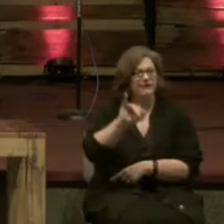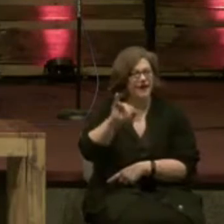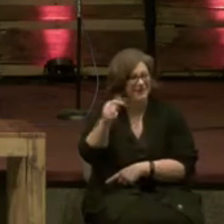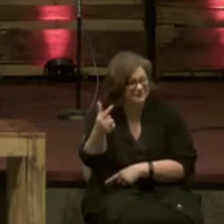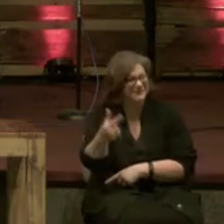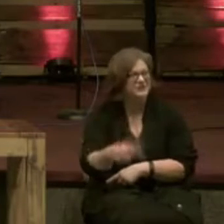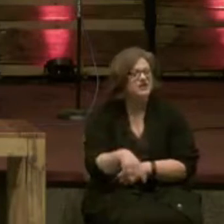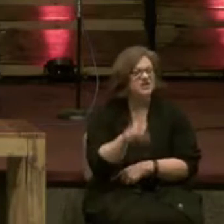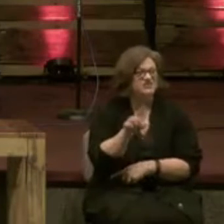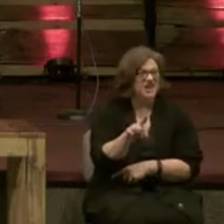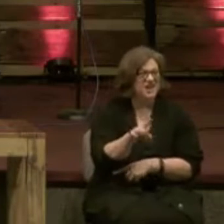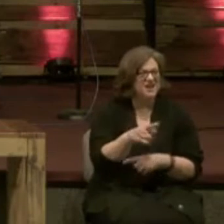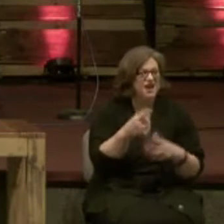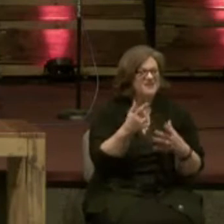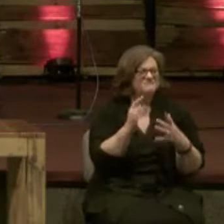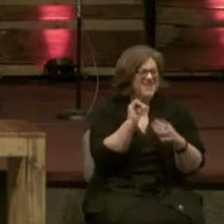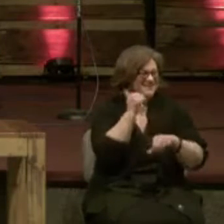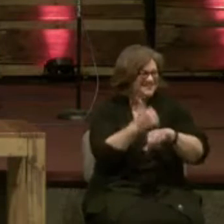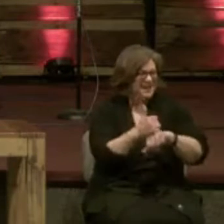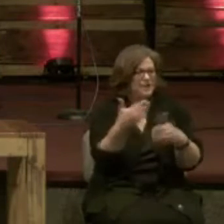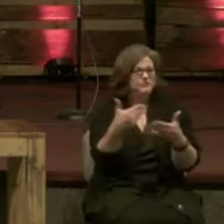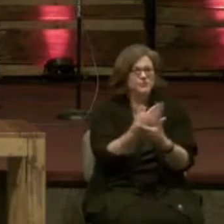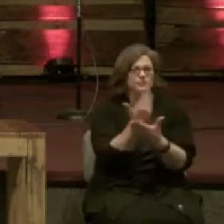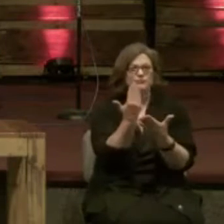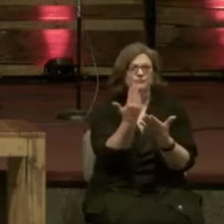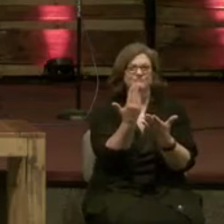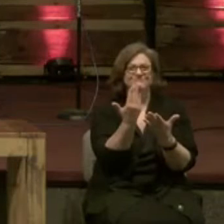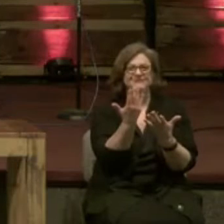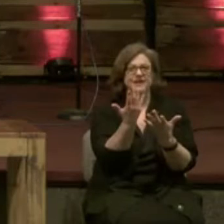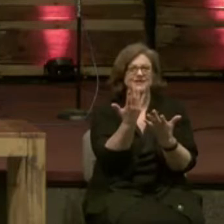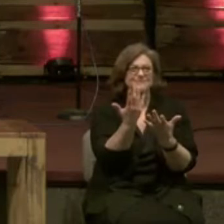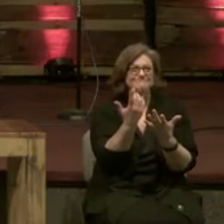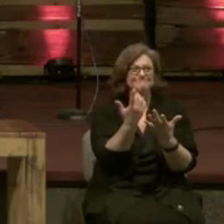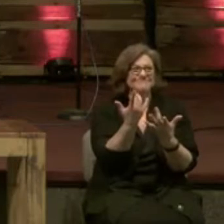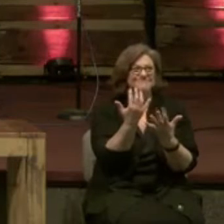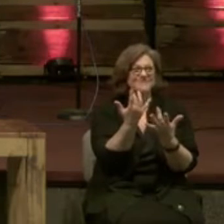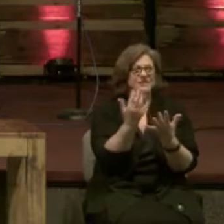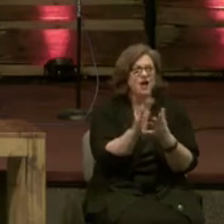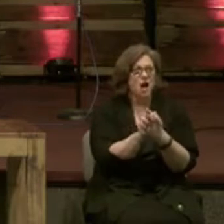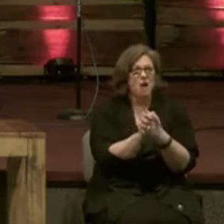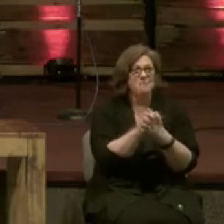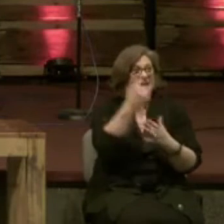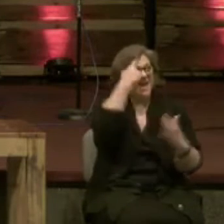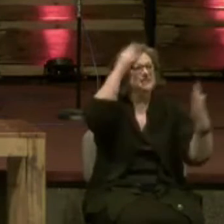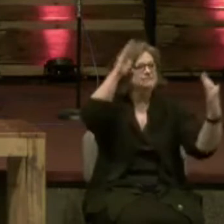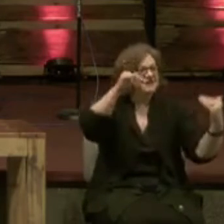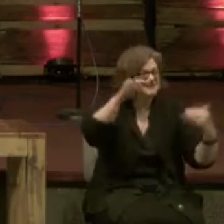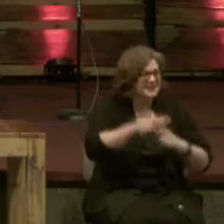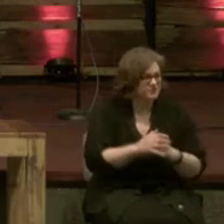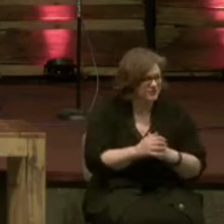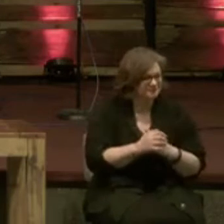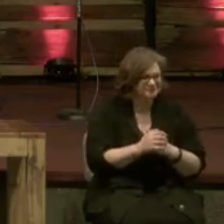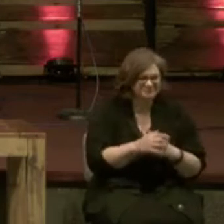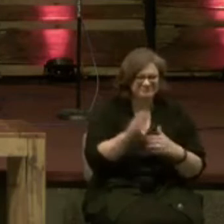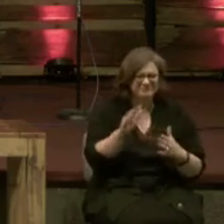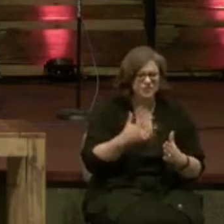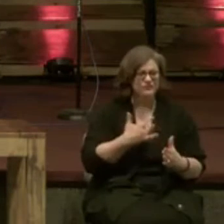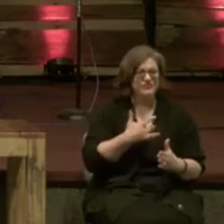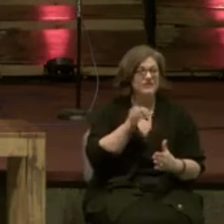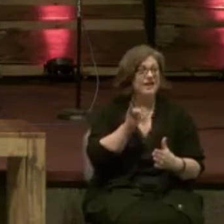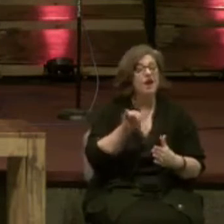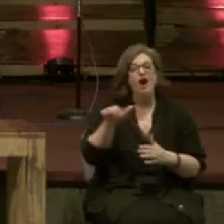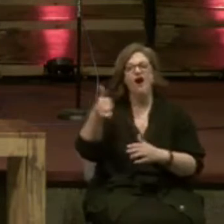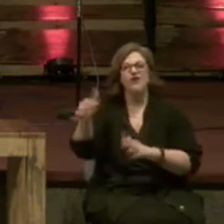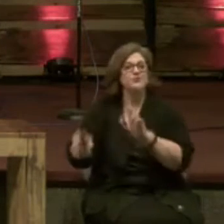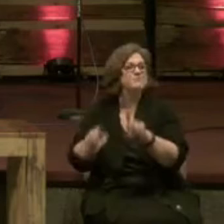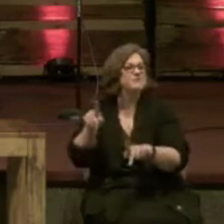new level as we live under the barrage of images, not just from marketing departments, but from the rich